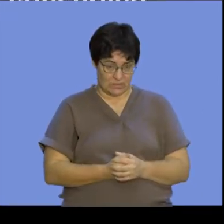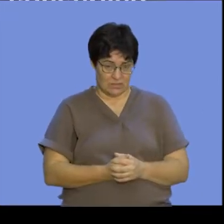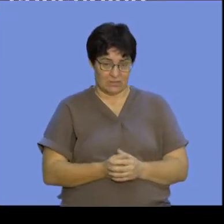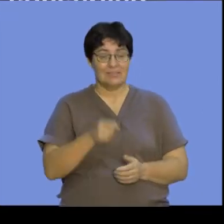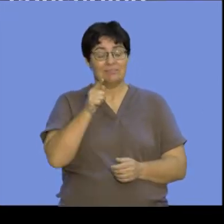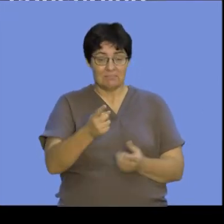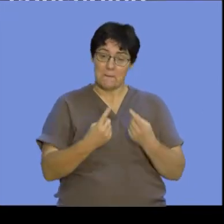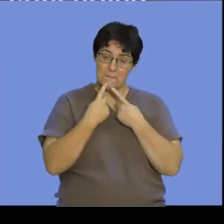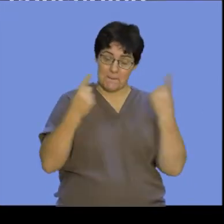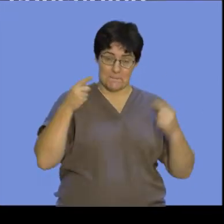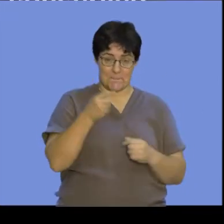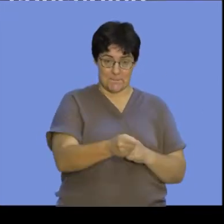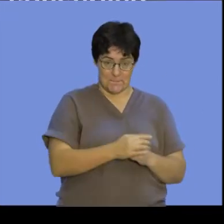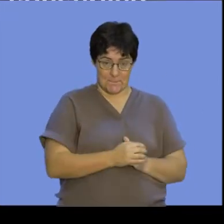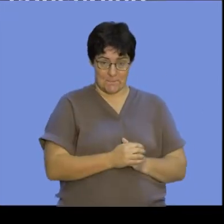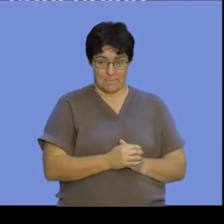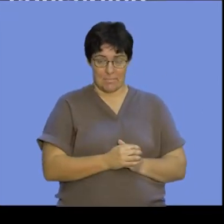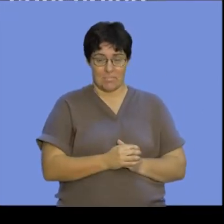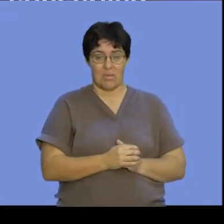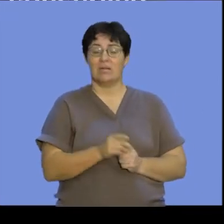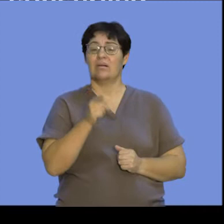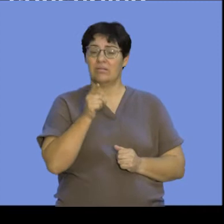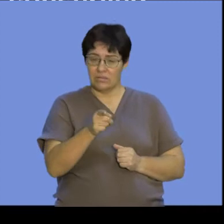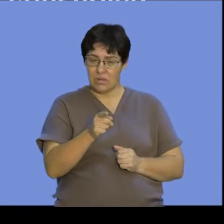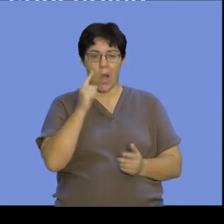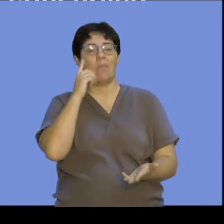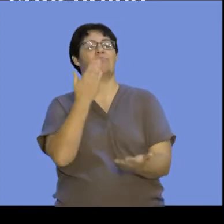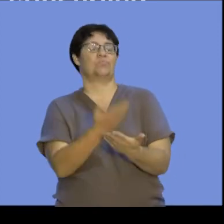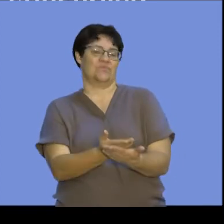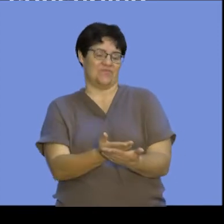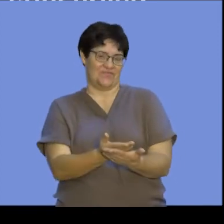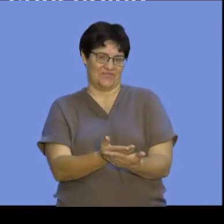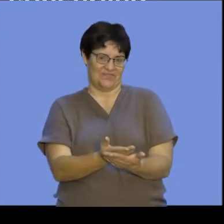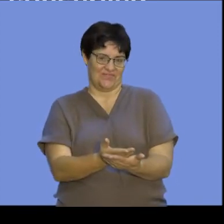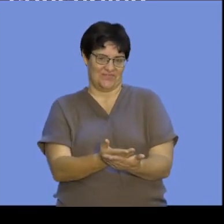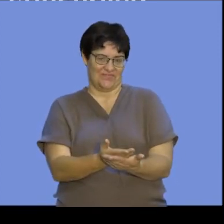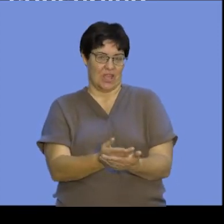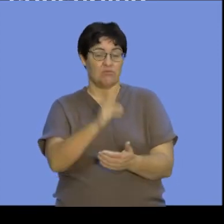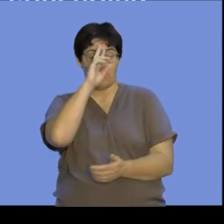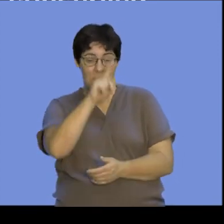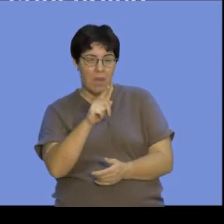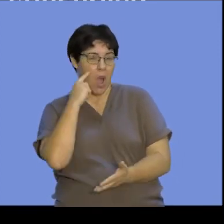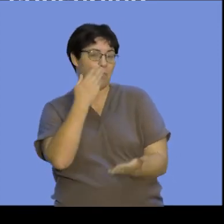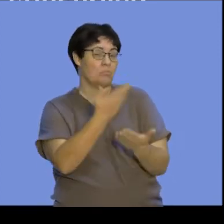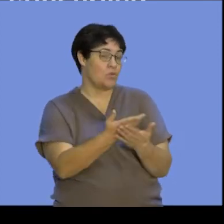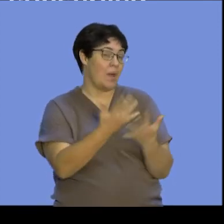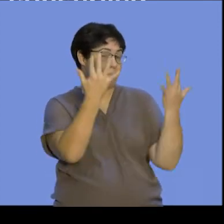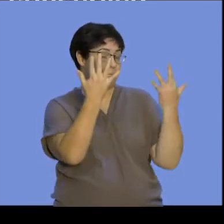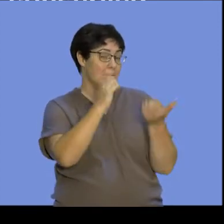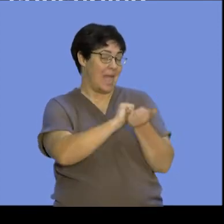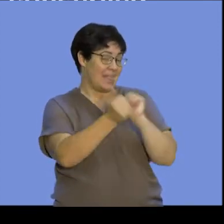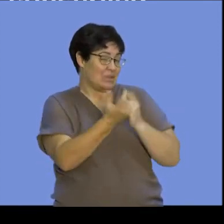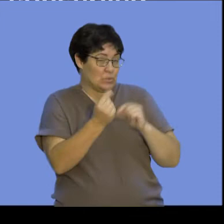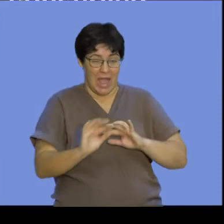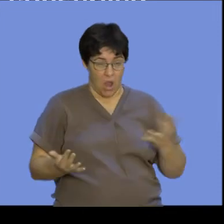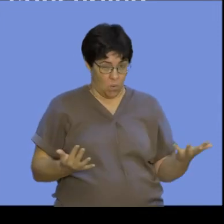statement becomes a proof. So we have to remember how we do proofs in maths. Okay, maths